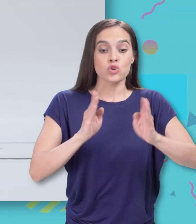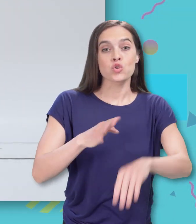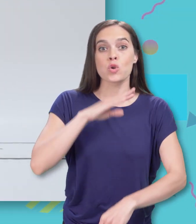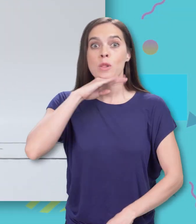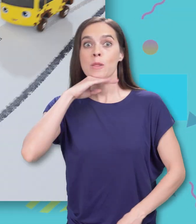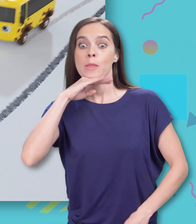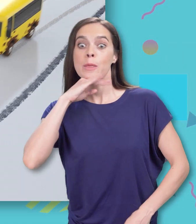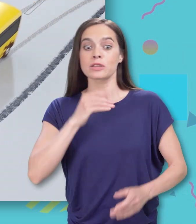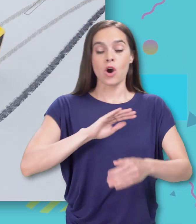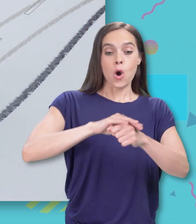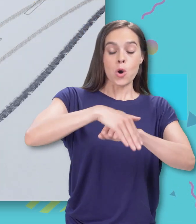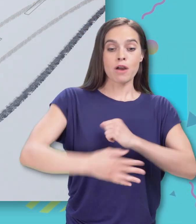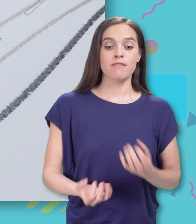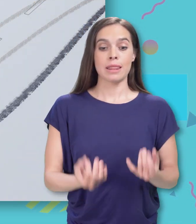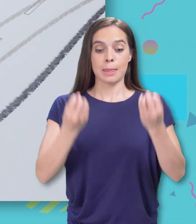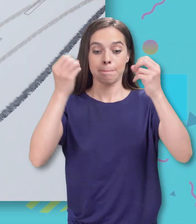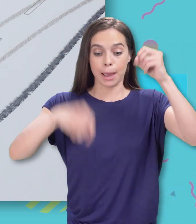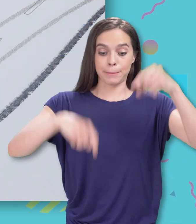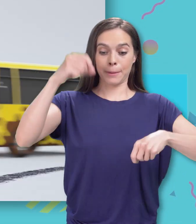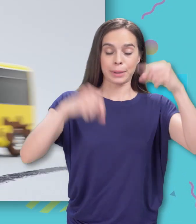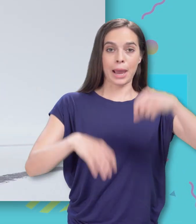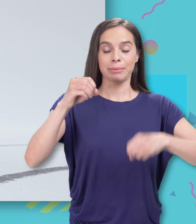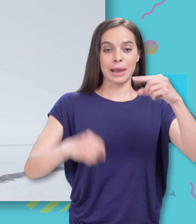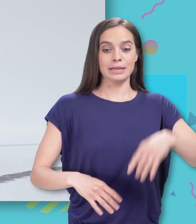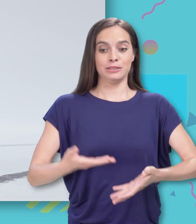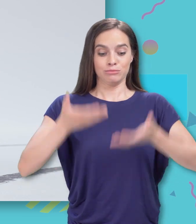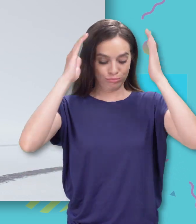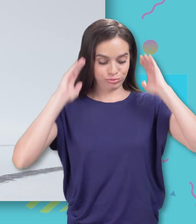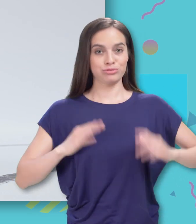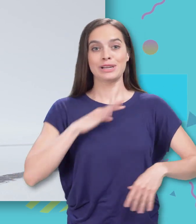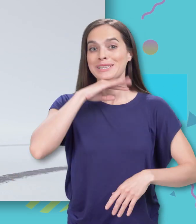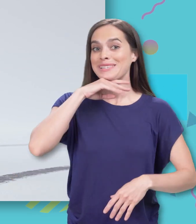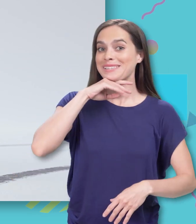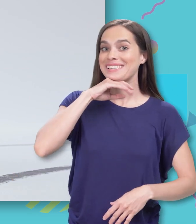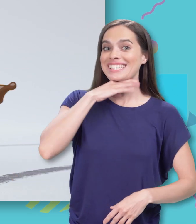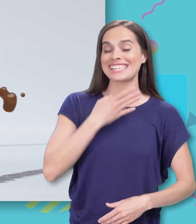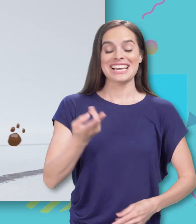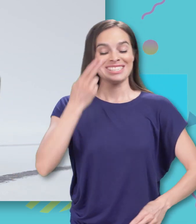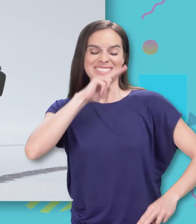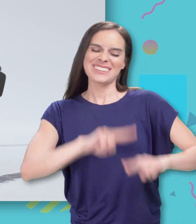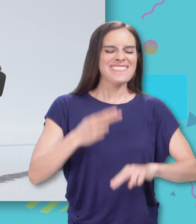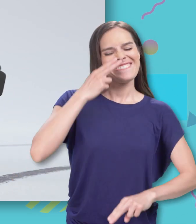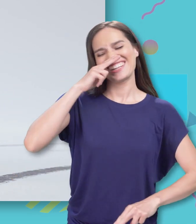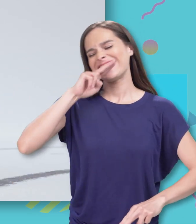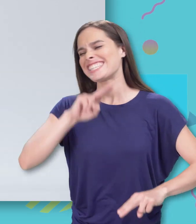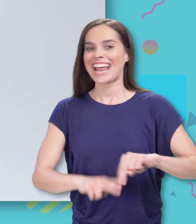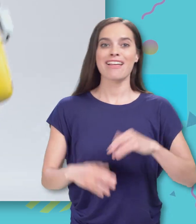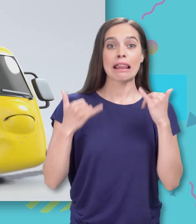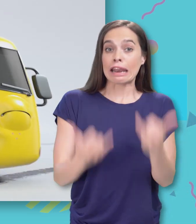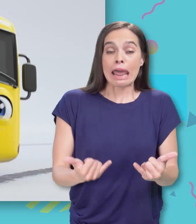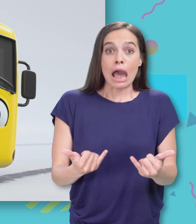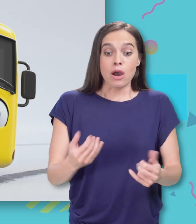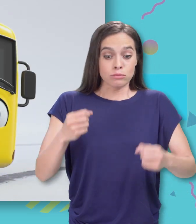is covered in mud, covered in the slippy wet mud. Splashing in the puddles was so much fun, but now all the puddles